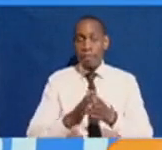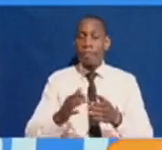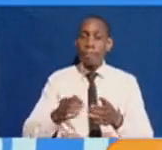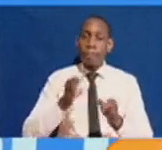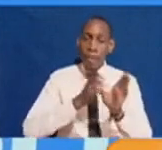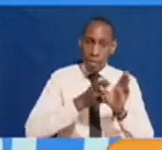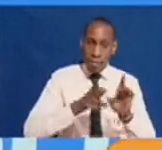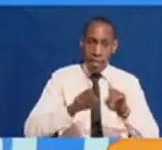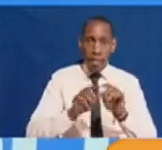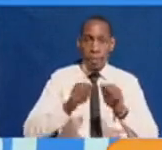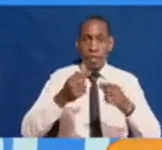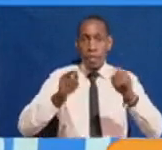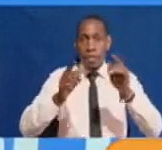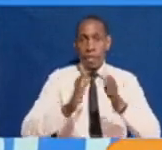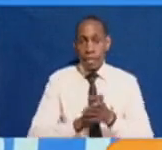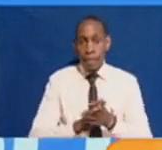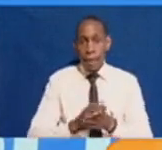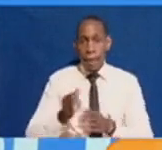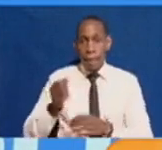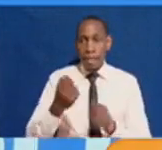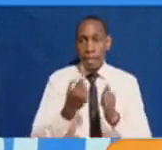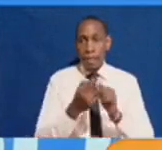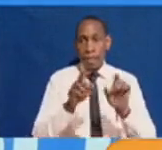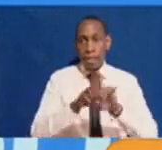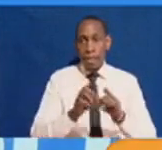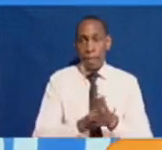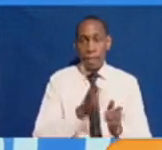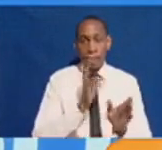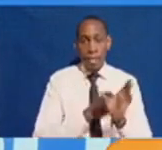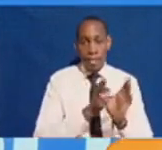nyuma, wewe ndio ukawa mshindi wetu kwa mwezi wa Novemba pia. Cheza shabiki.com.